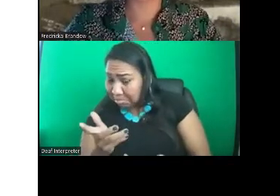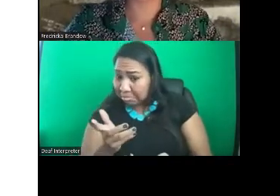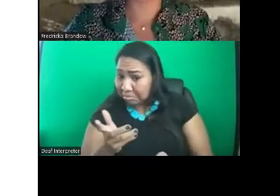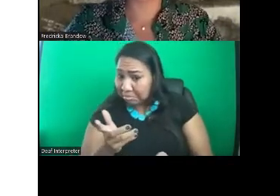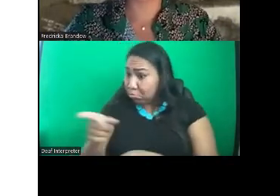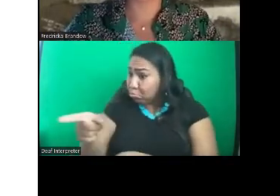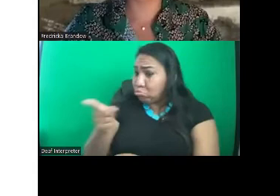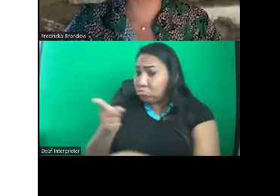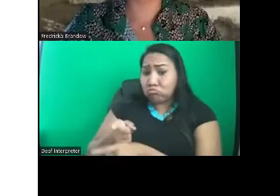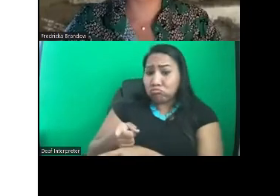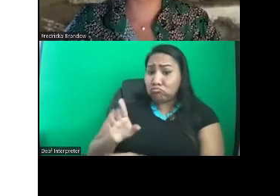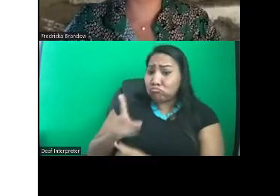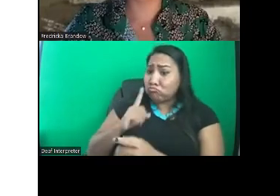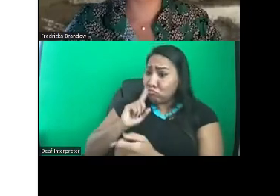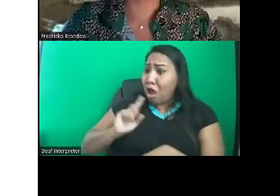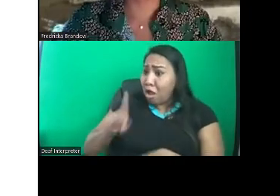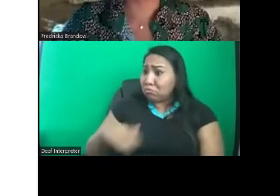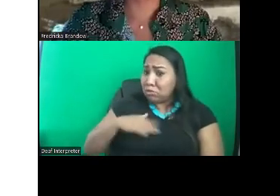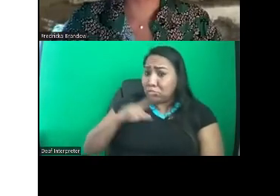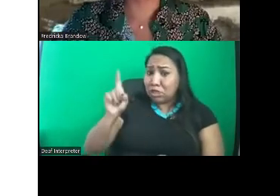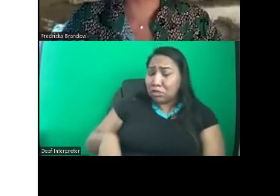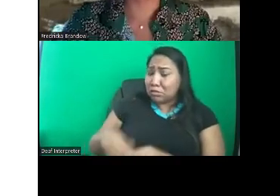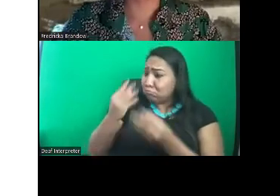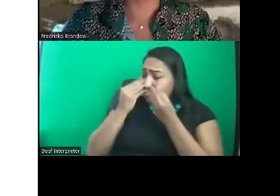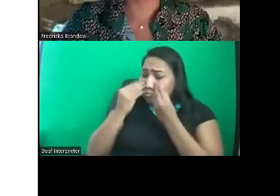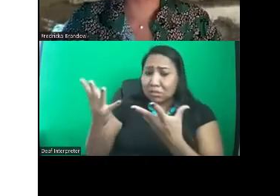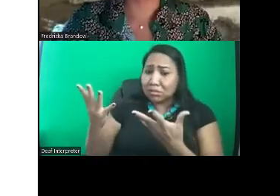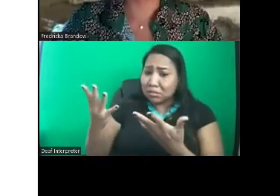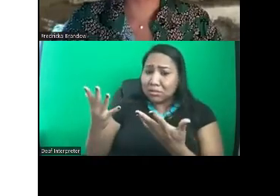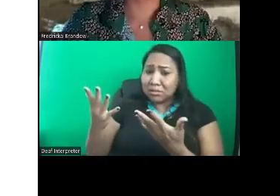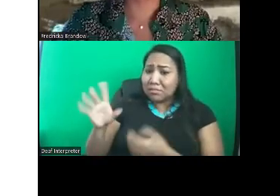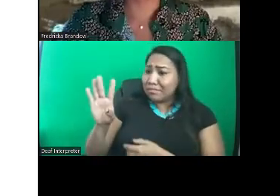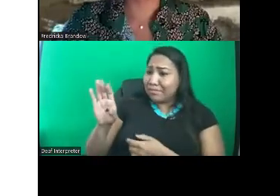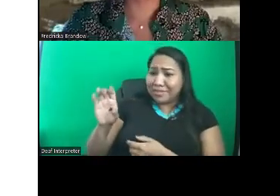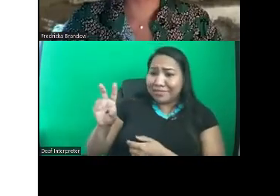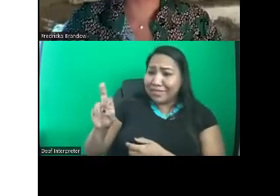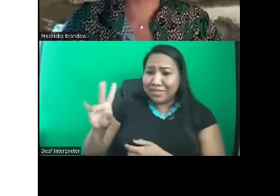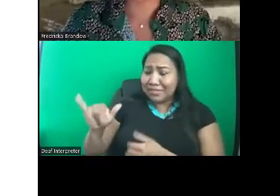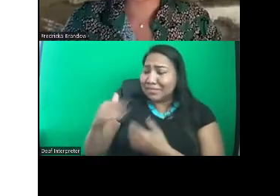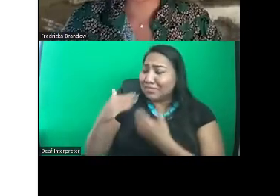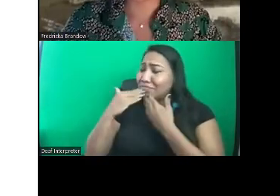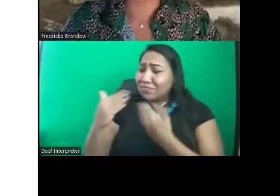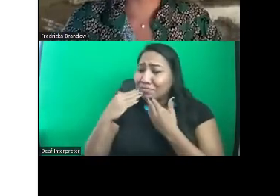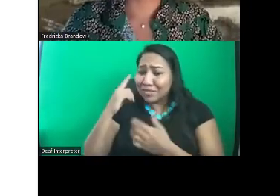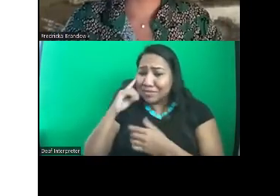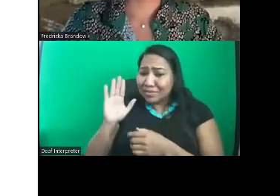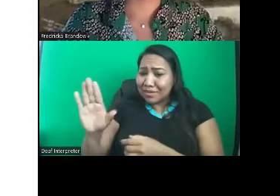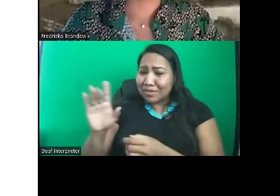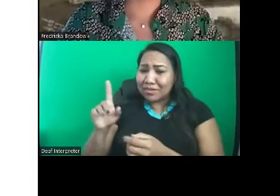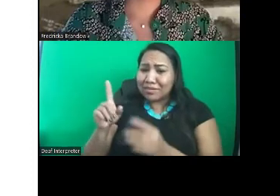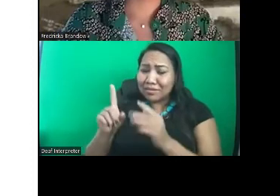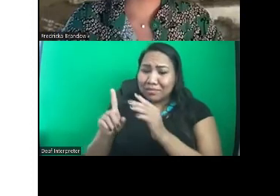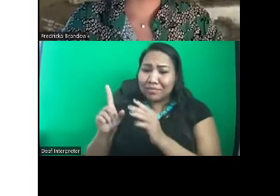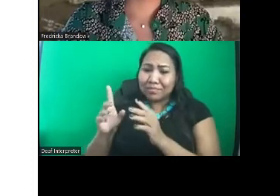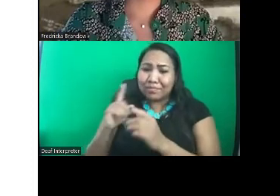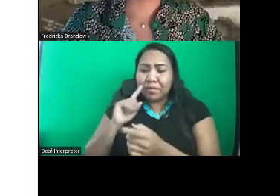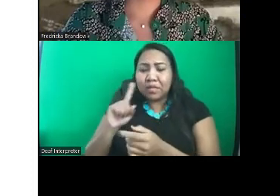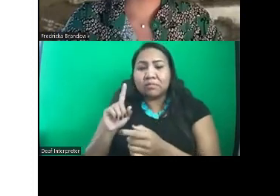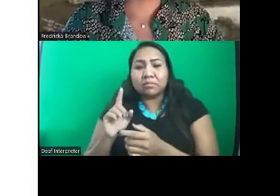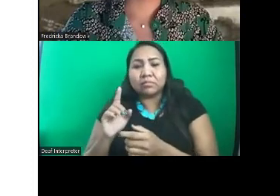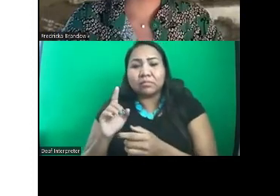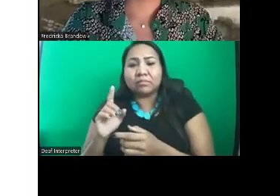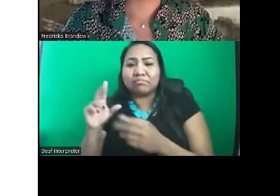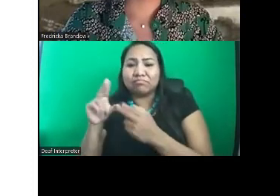response. Thank you, Beverly. And just kind of echoing off of what Beverly was mentioning, there's